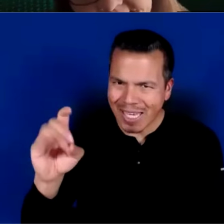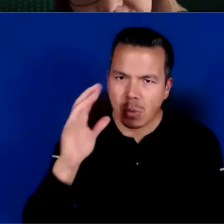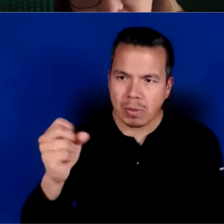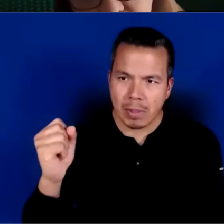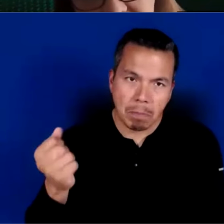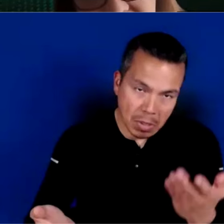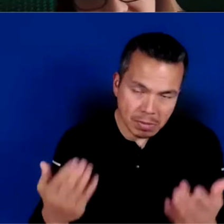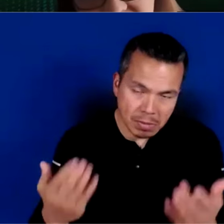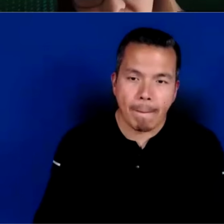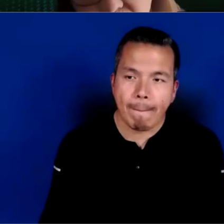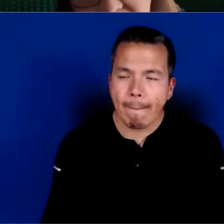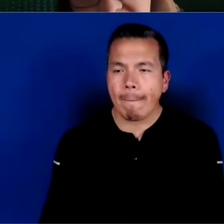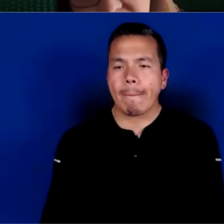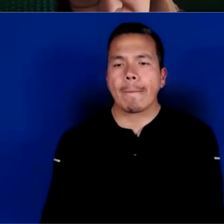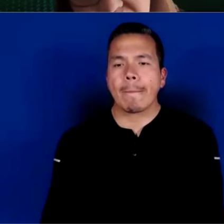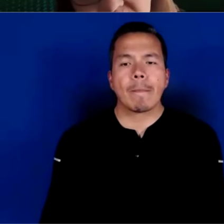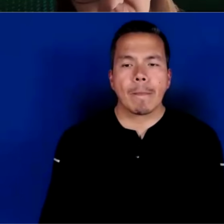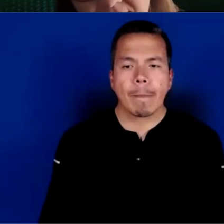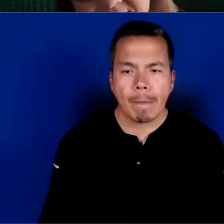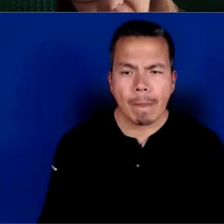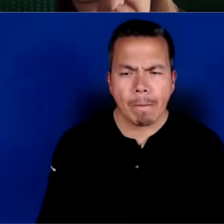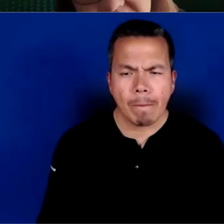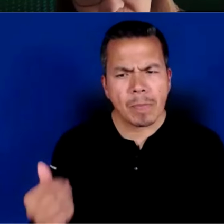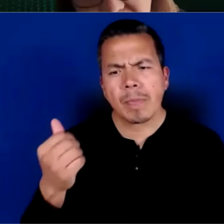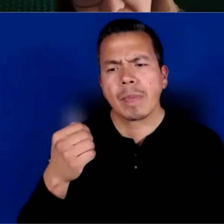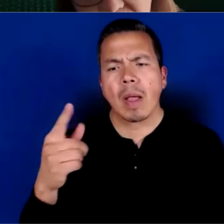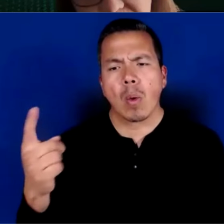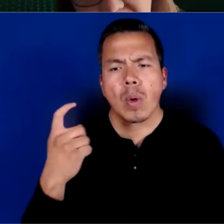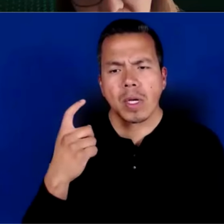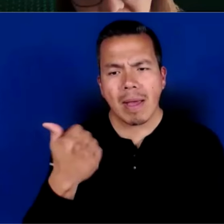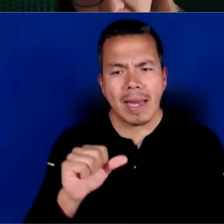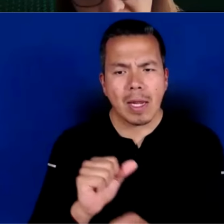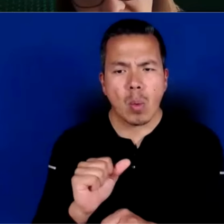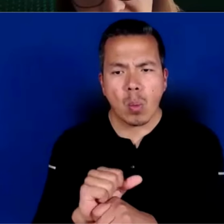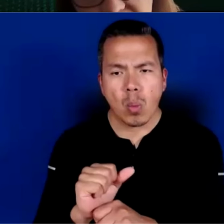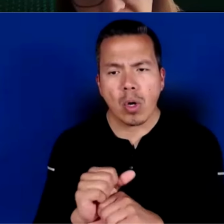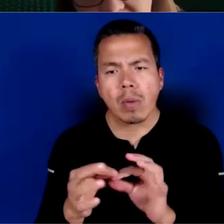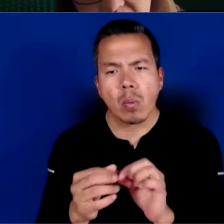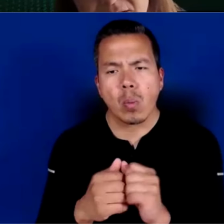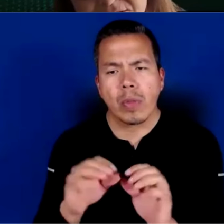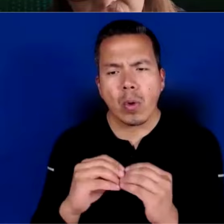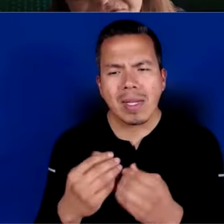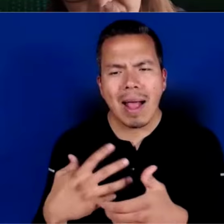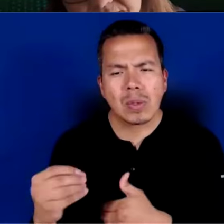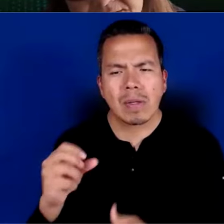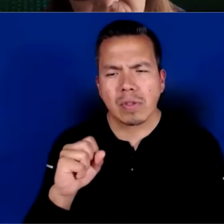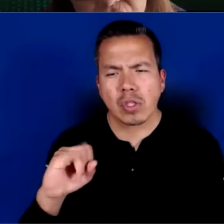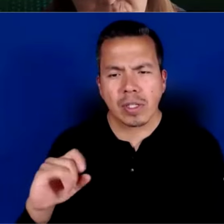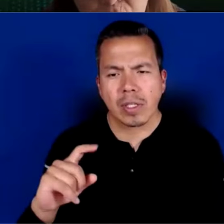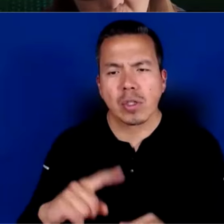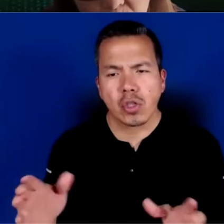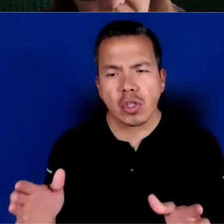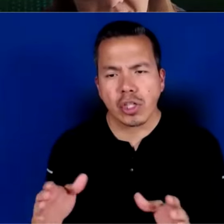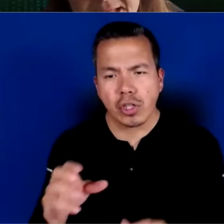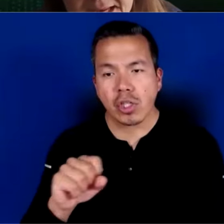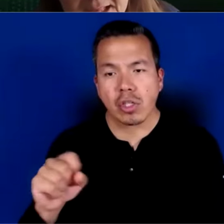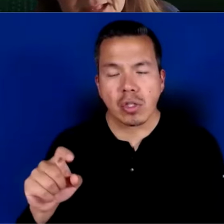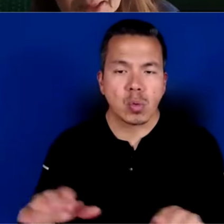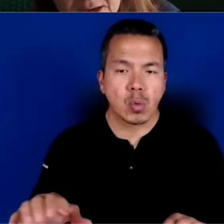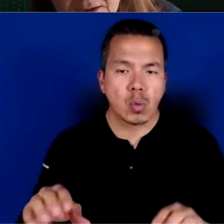Someone's asking if there's work being done with organizations that are outside of Social Security to encourage Social Security to do more